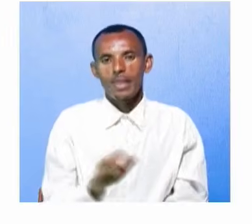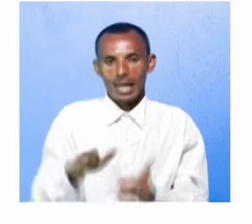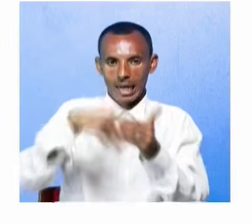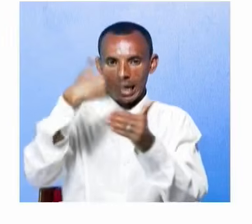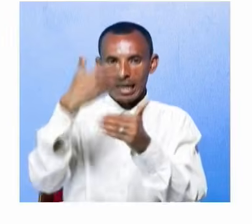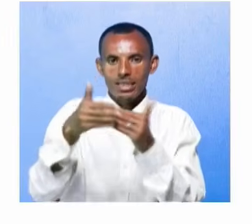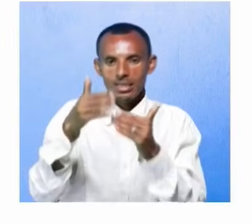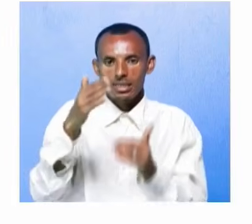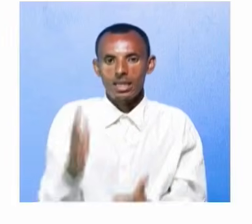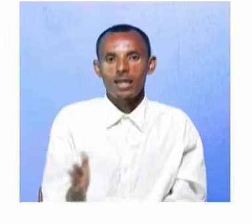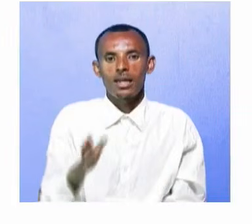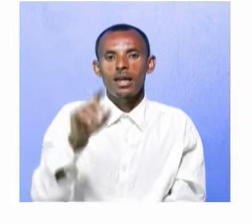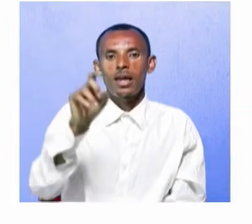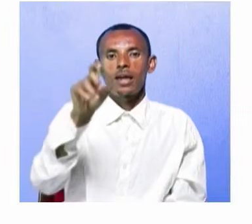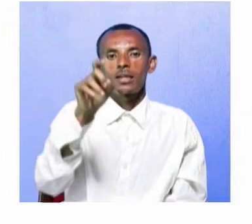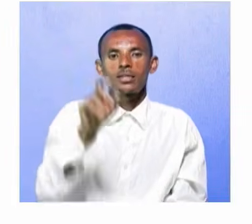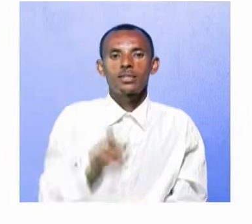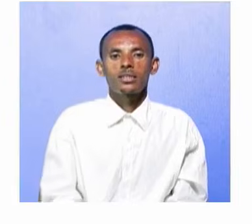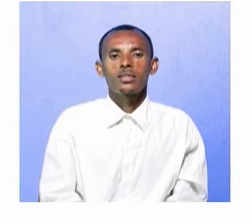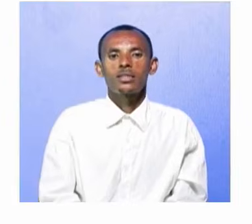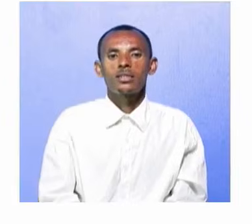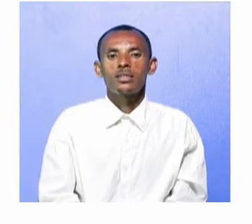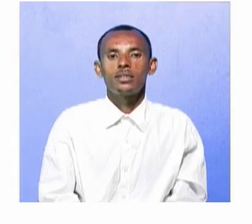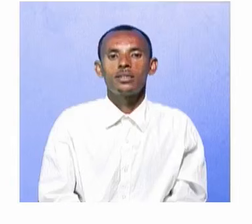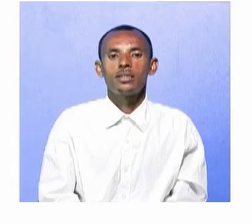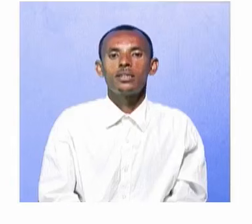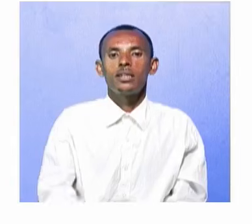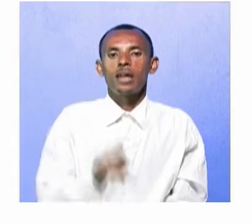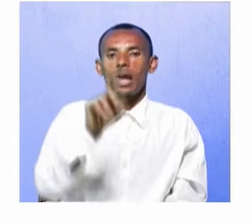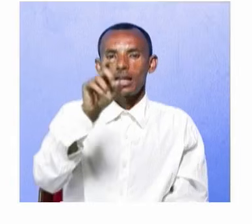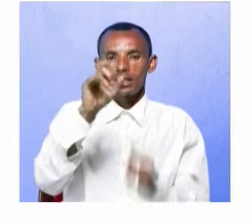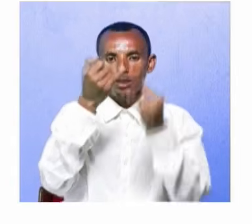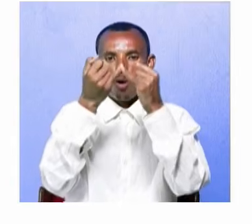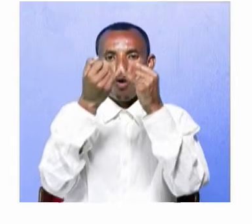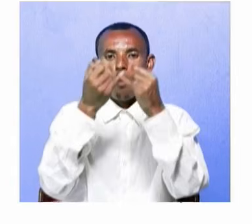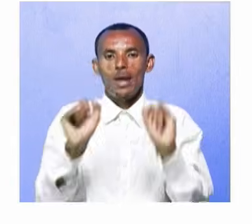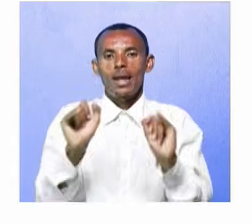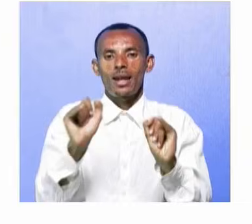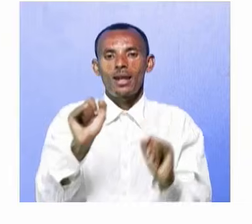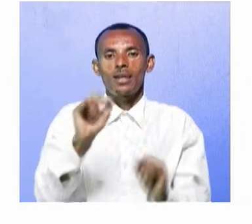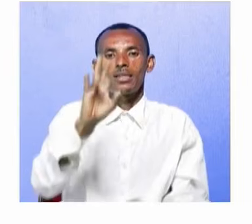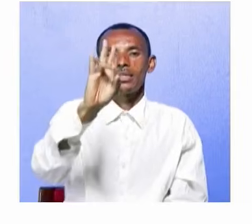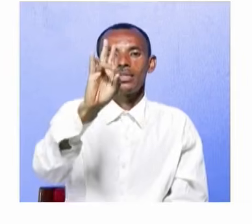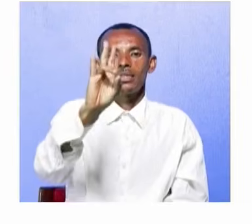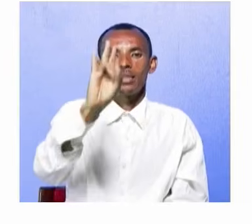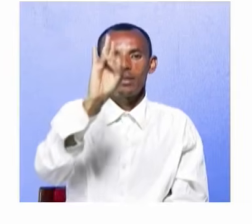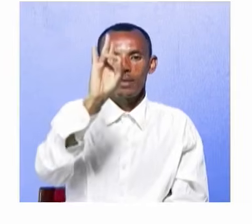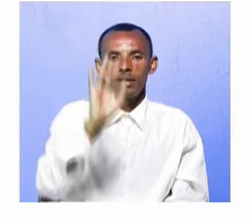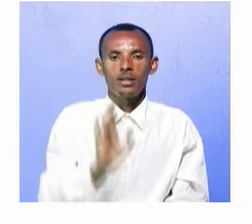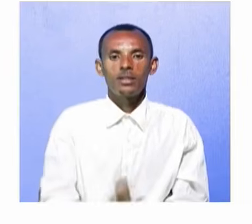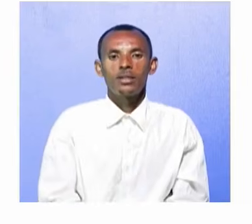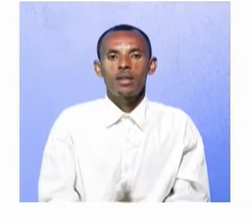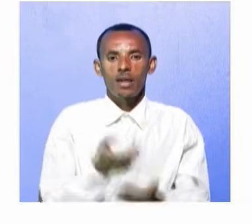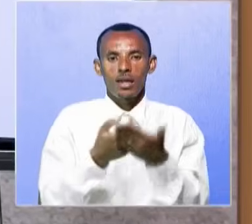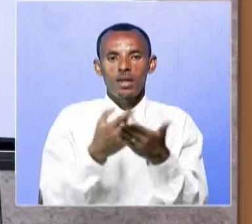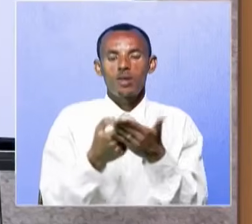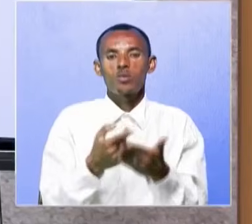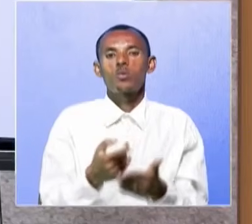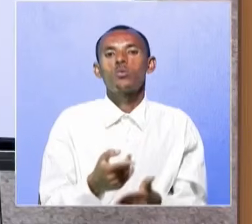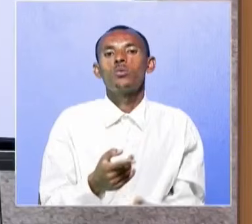x over 7 Okay, here you